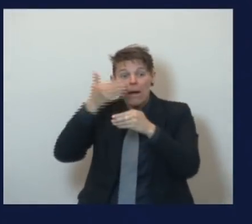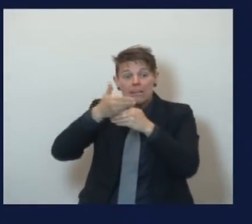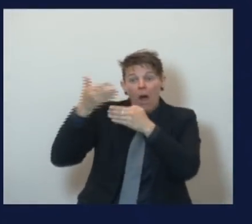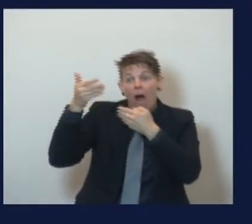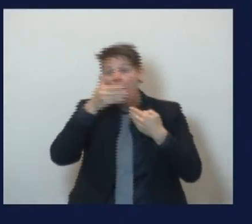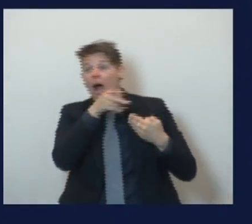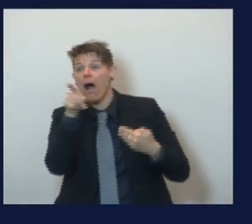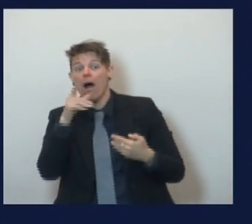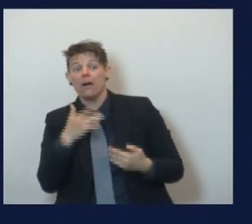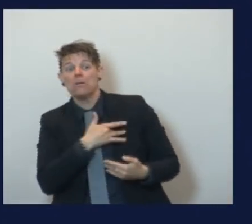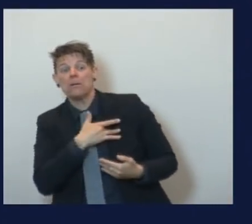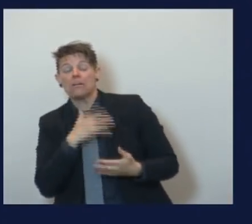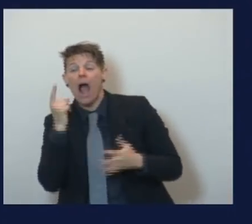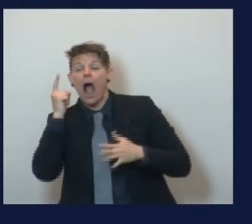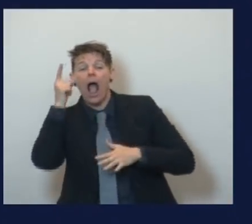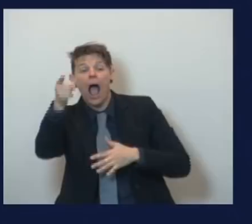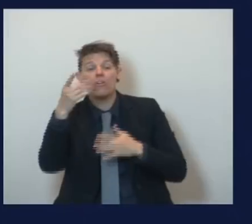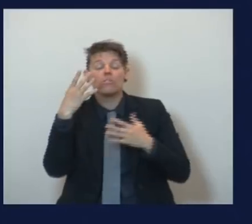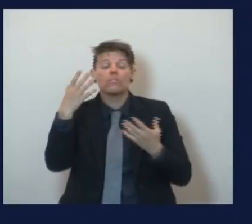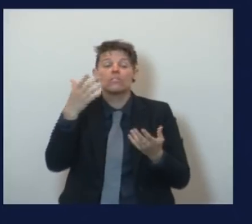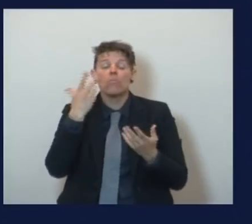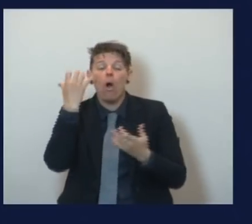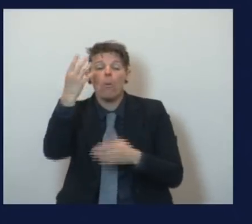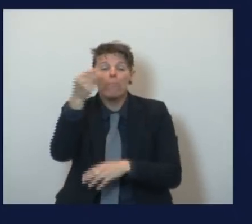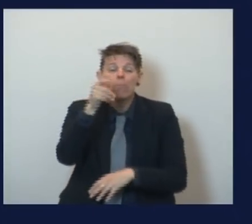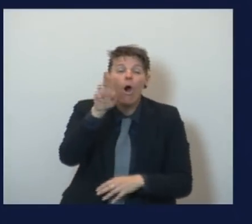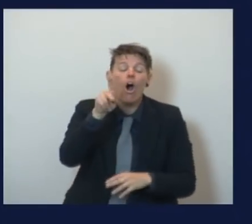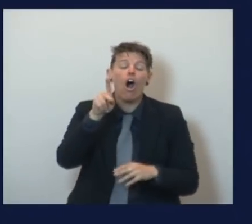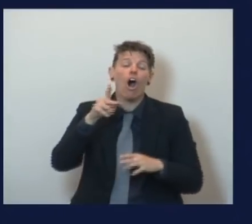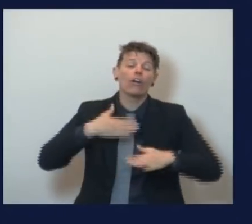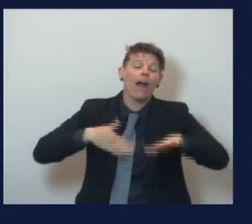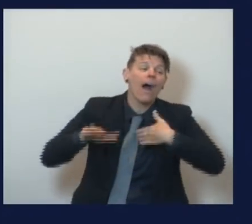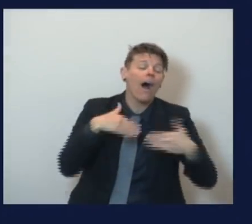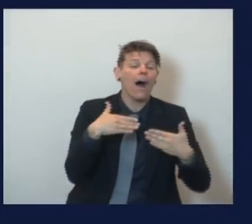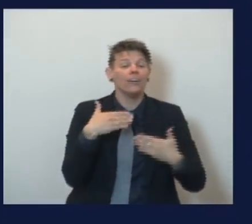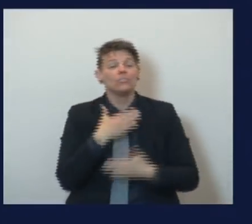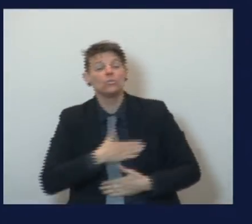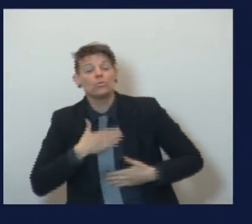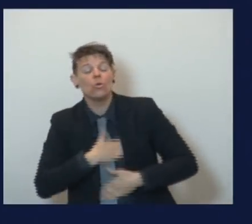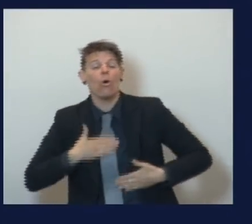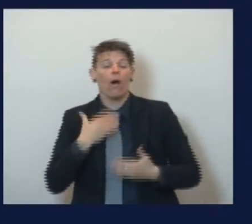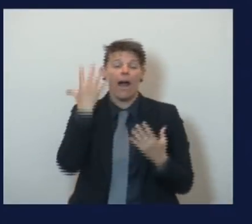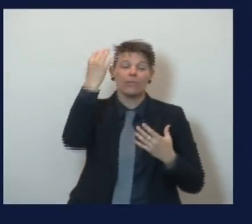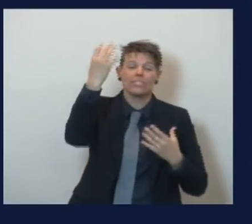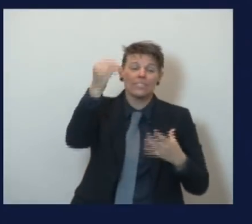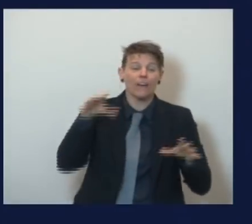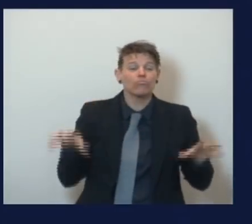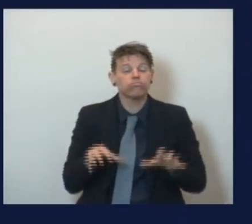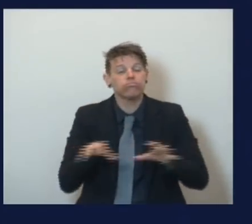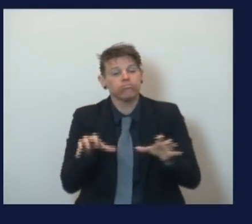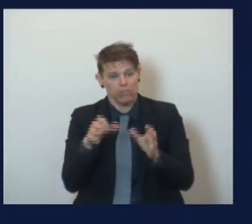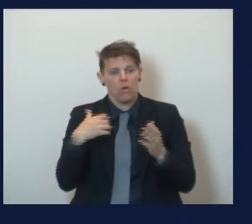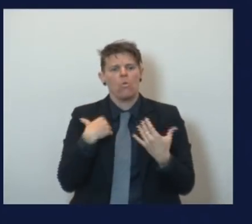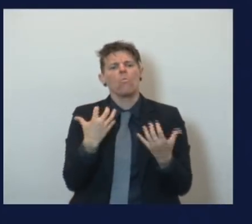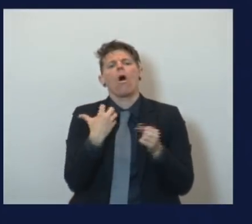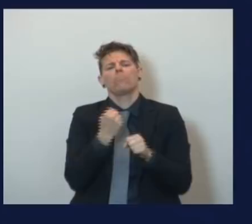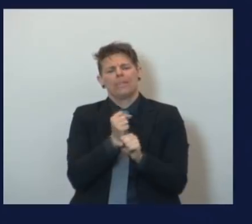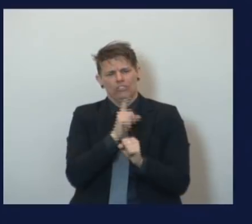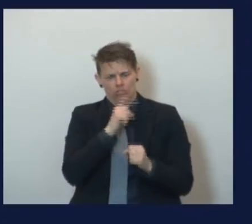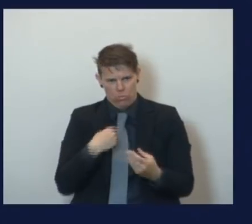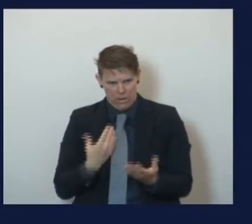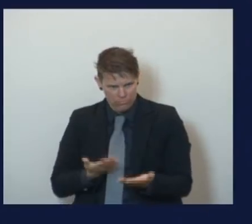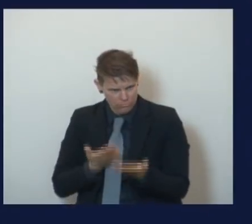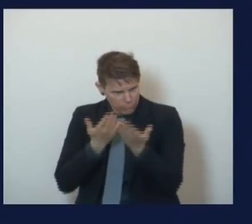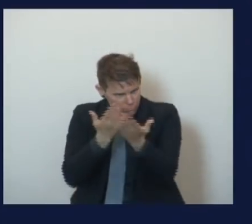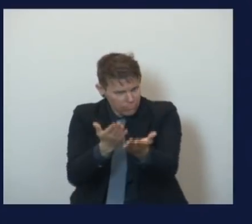to just engage in any outdoor activity and the beauty of the state we want to make sure that we're providing this. Now, I want to